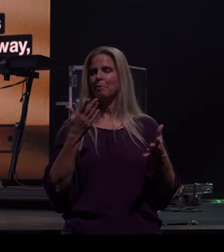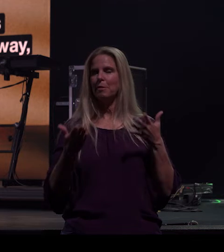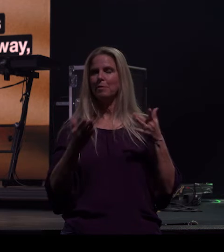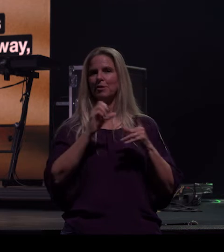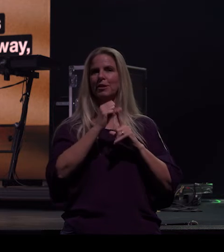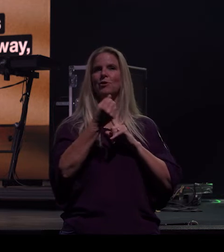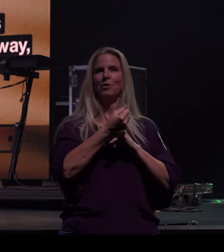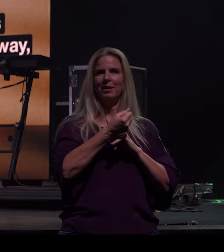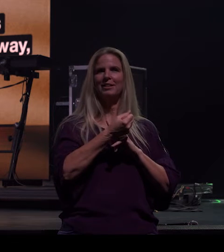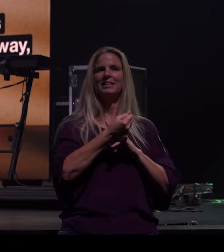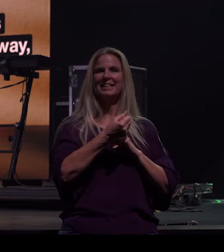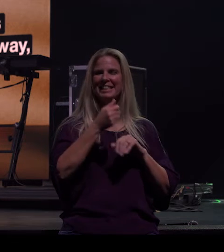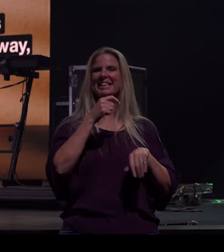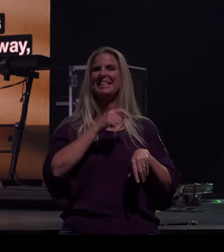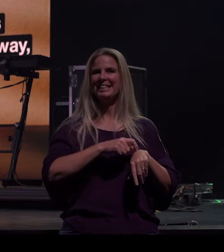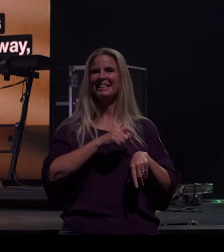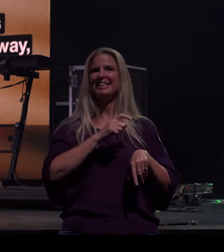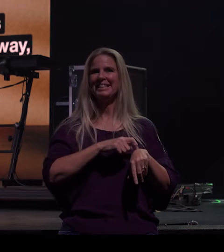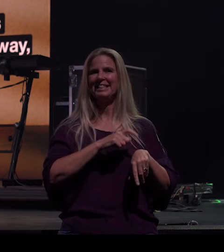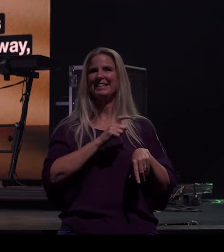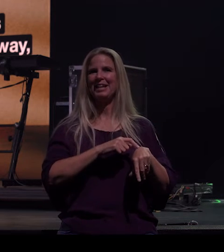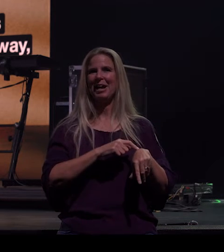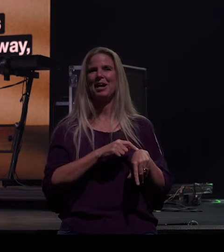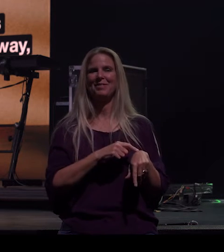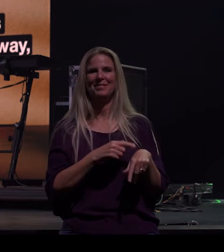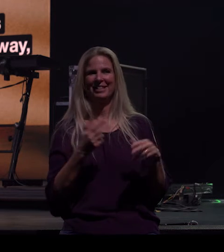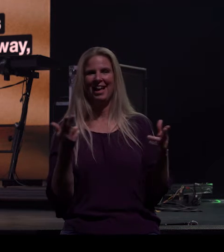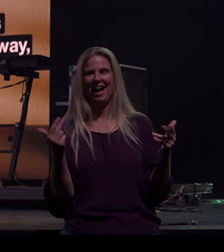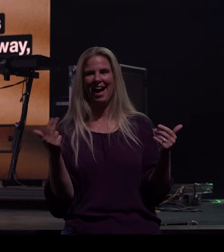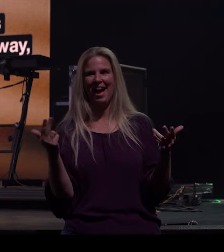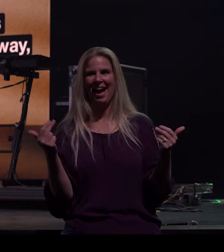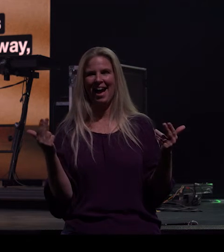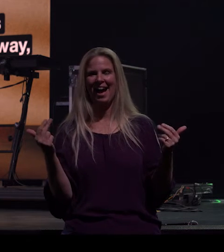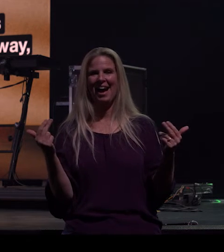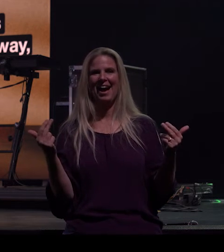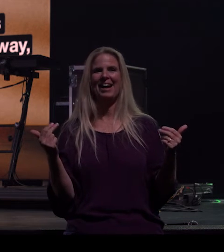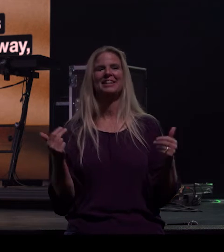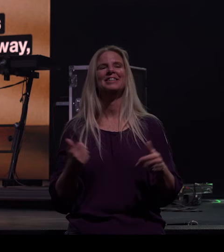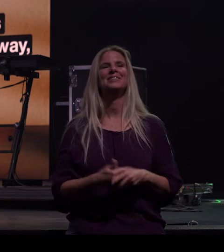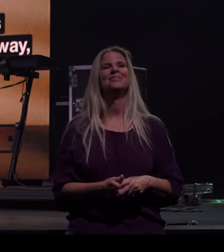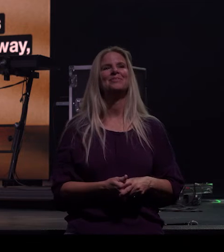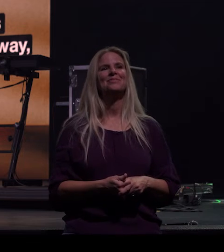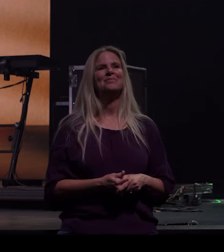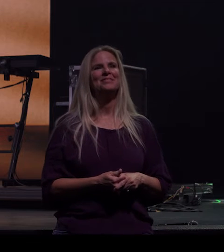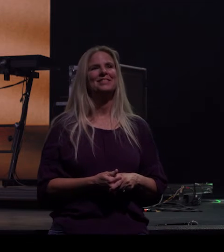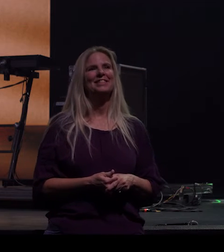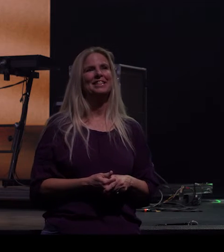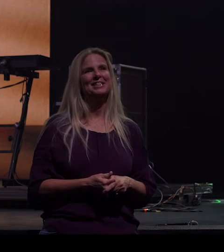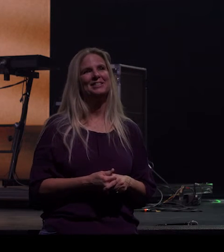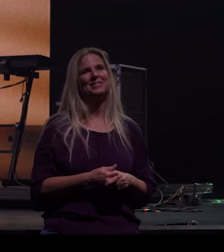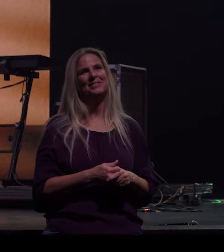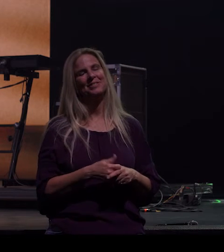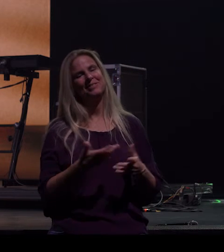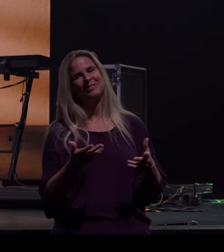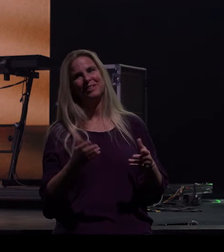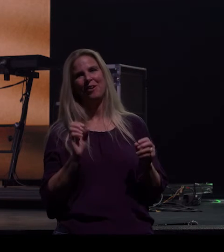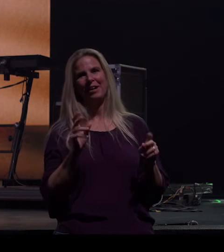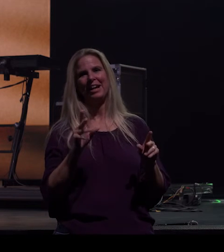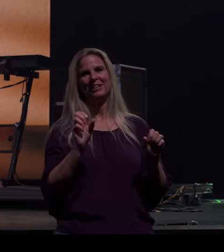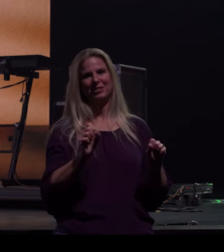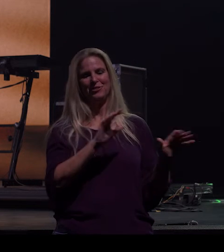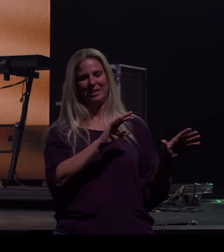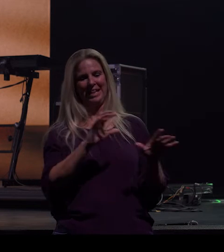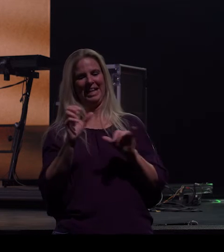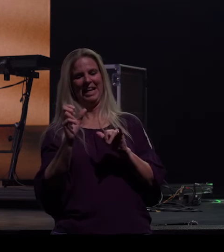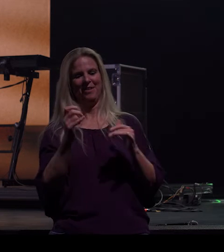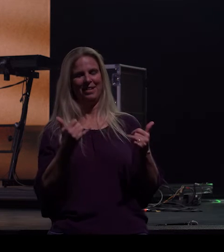it's time. It's like nervous laughter in the room. You're sitting next to your in-laws. Not with us. We love you. No, it's